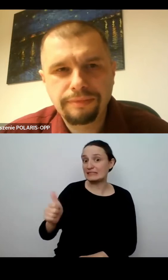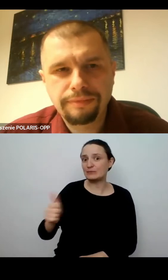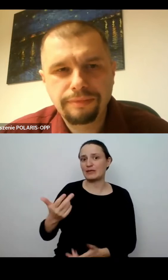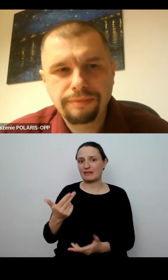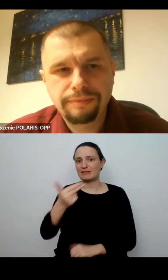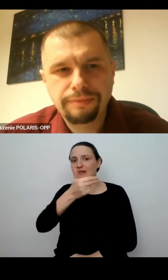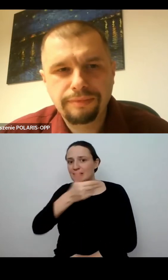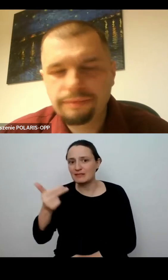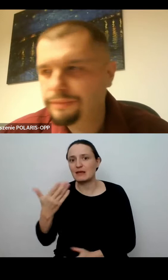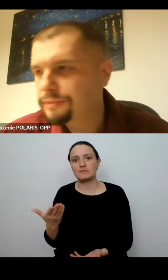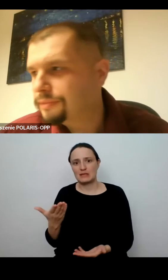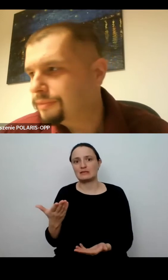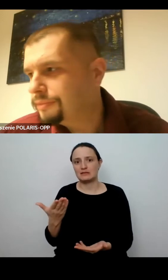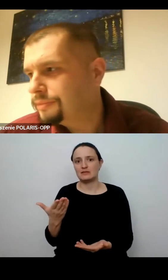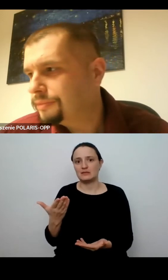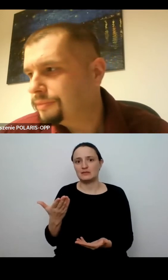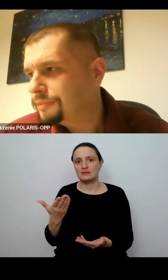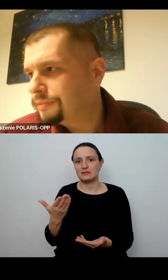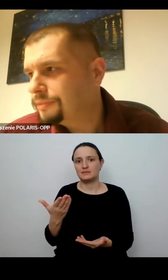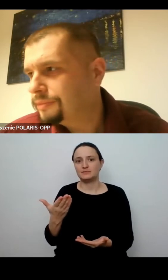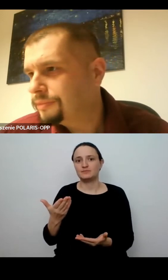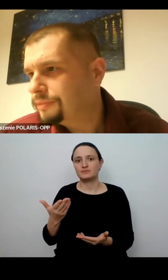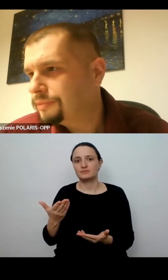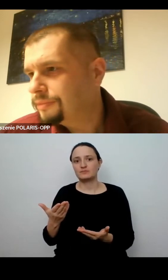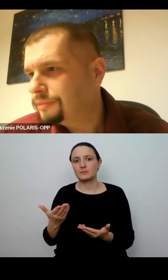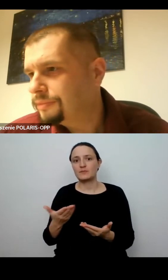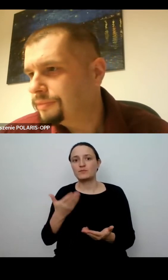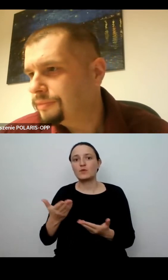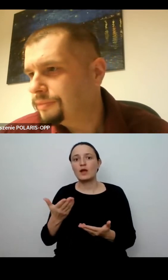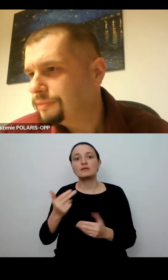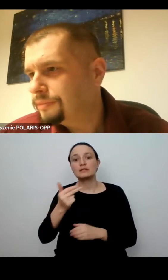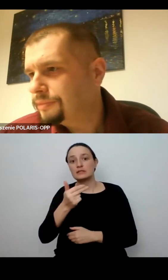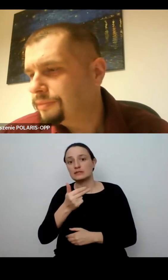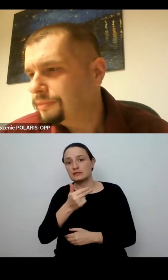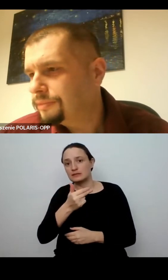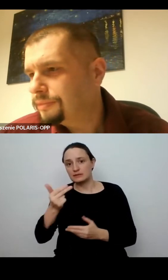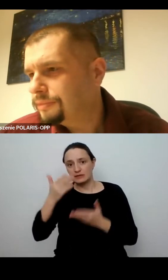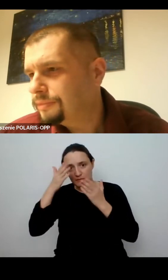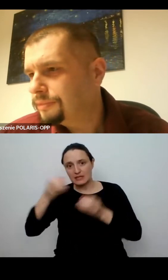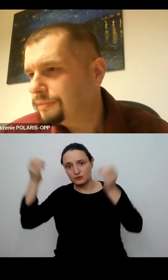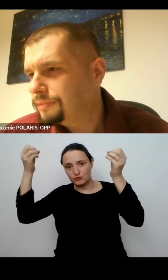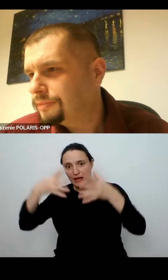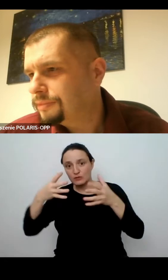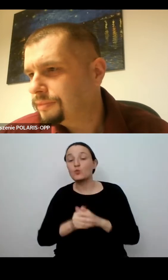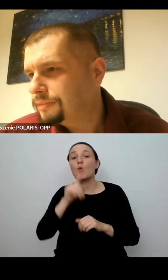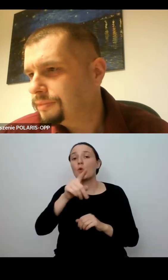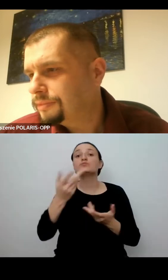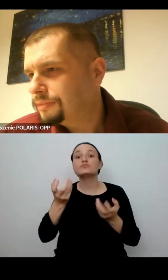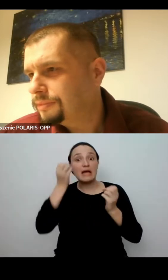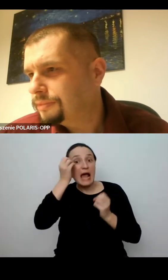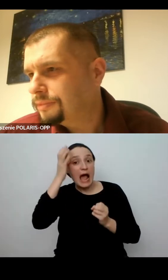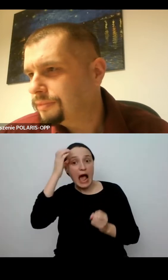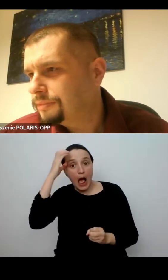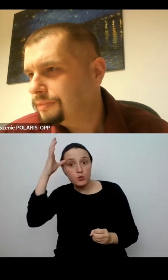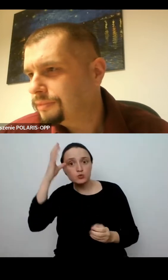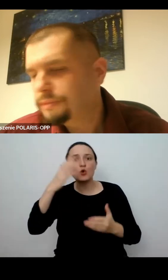the main topic of today's lecture. But before we start, I will now quickly introduce you to the